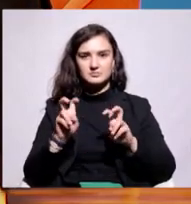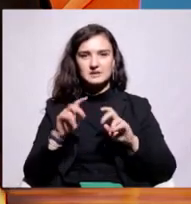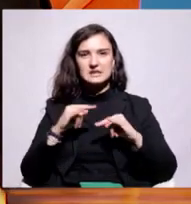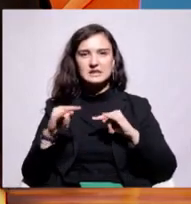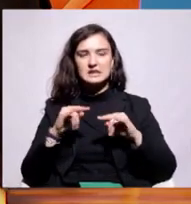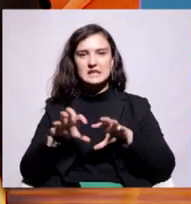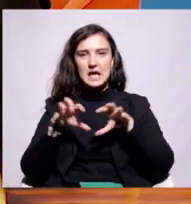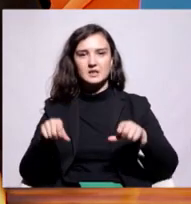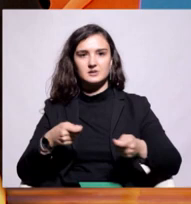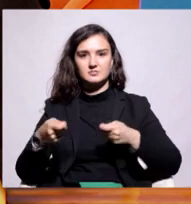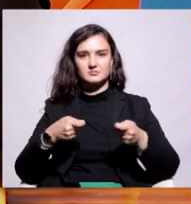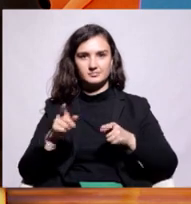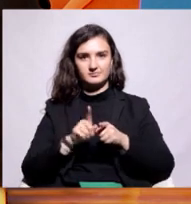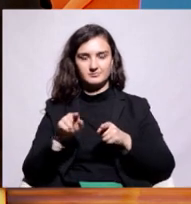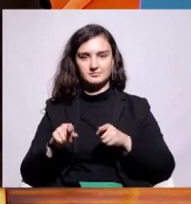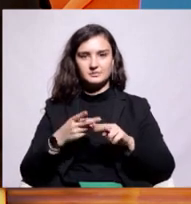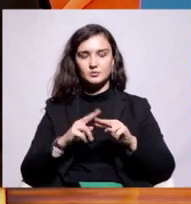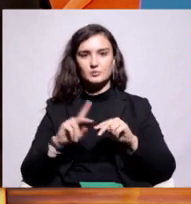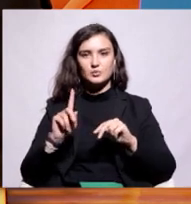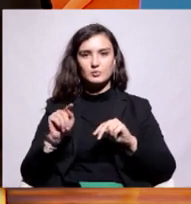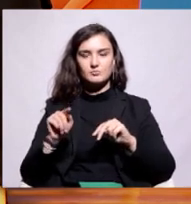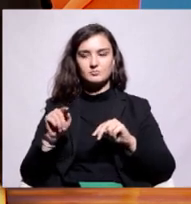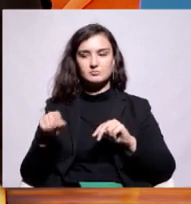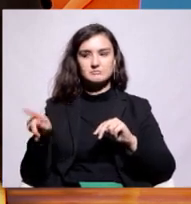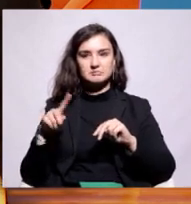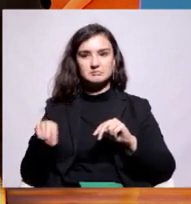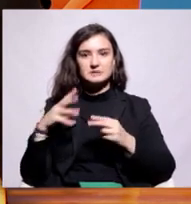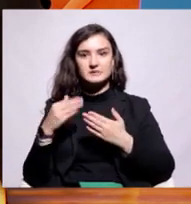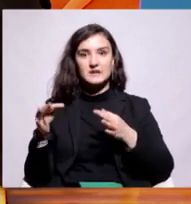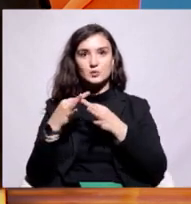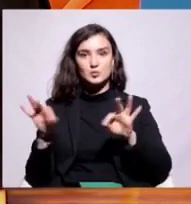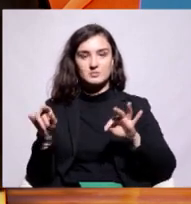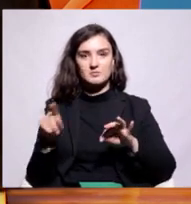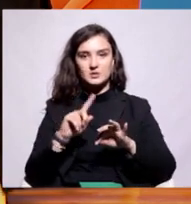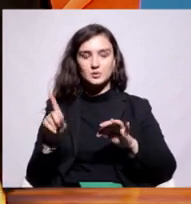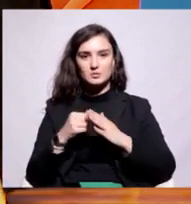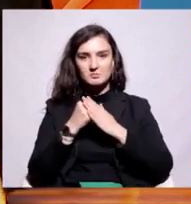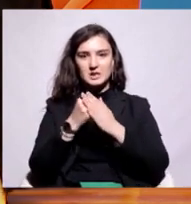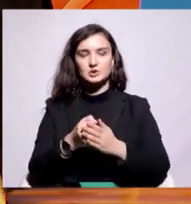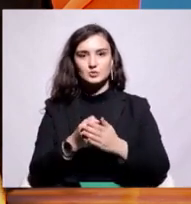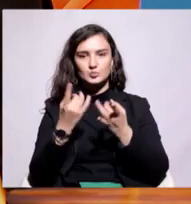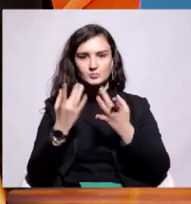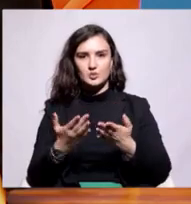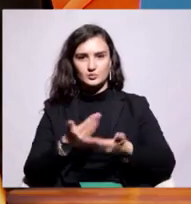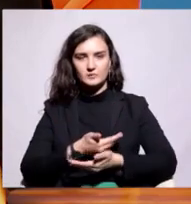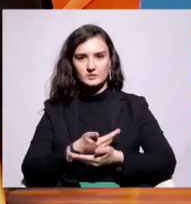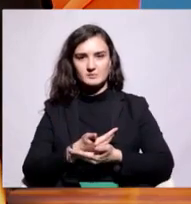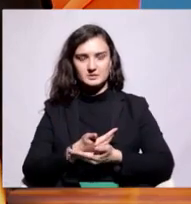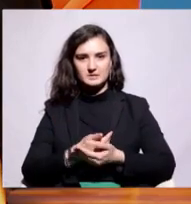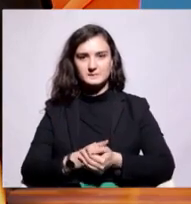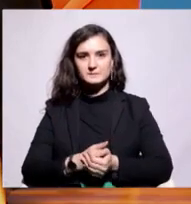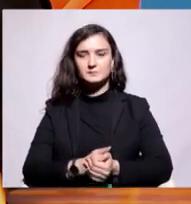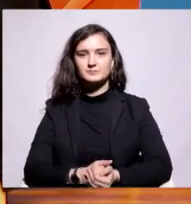tyranny for Rip. Because they constrain his freedom to live a simple life